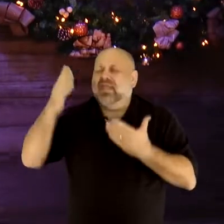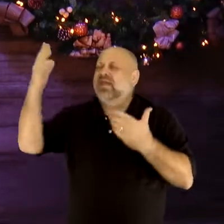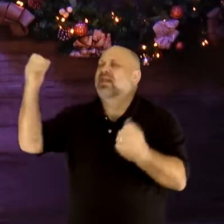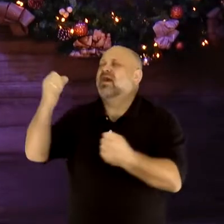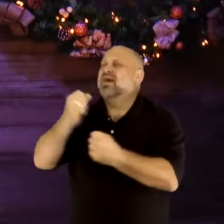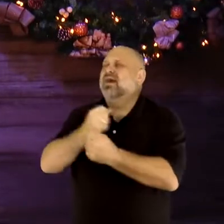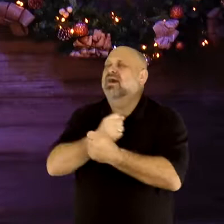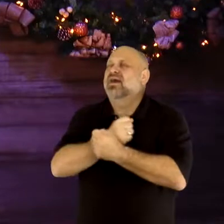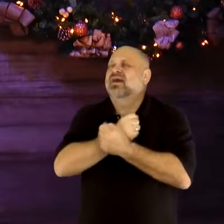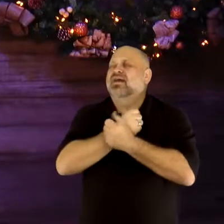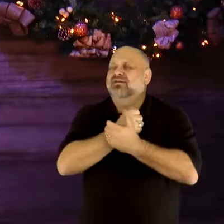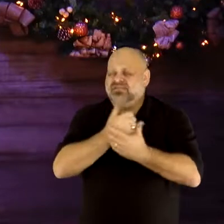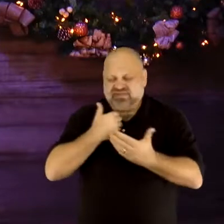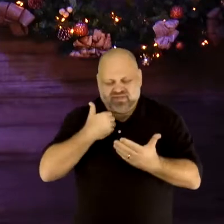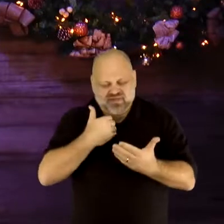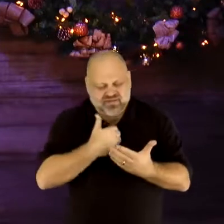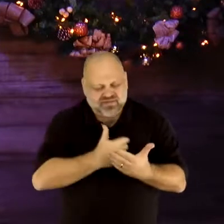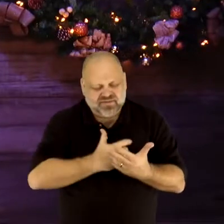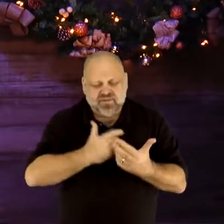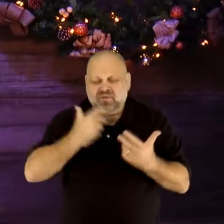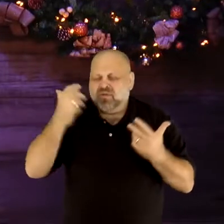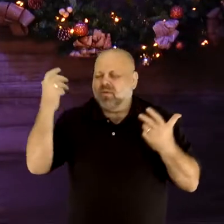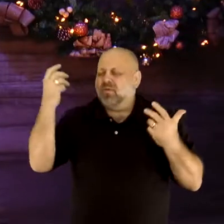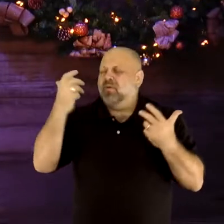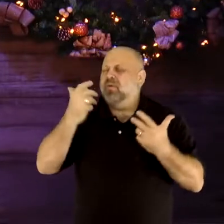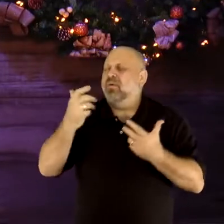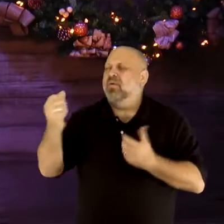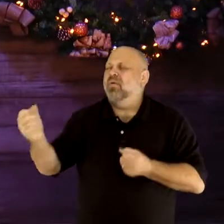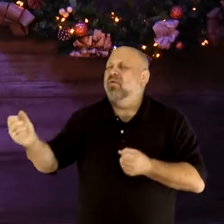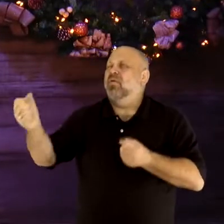And he loves us.